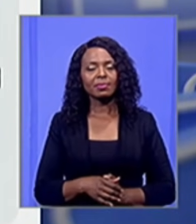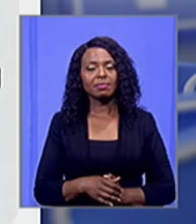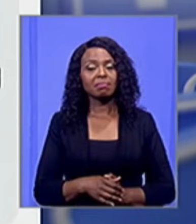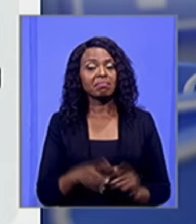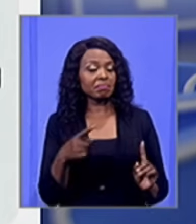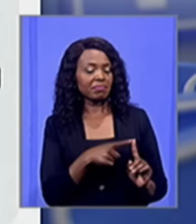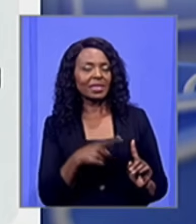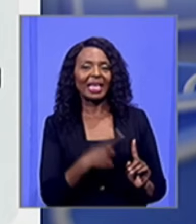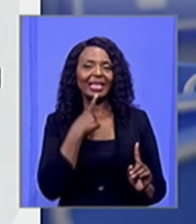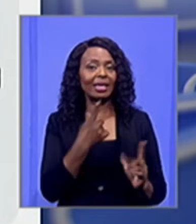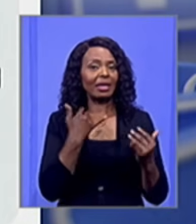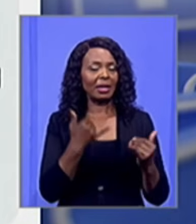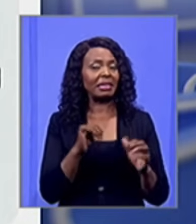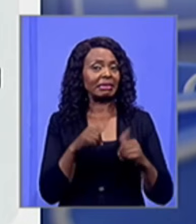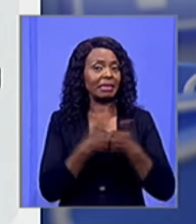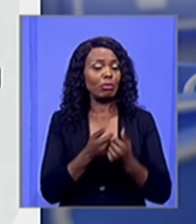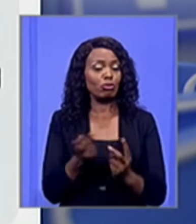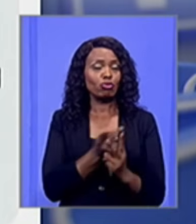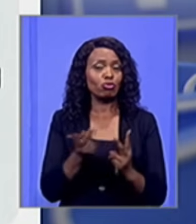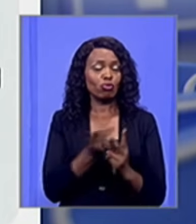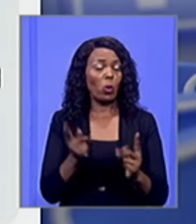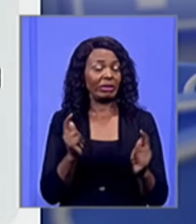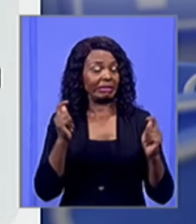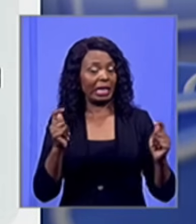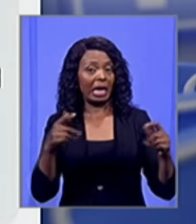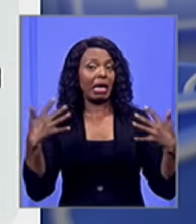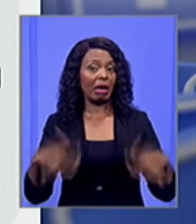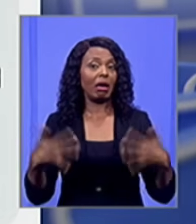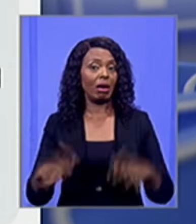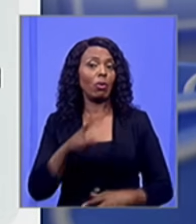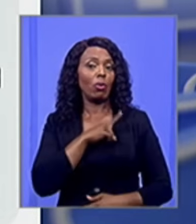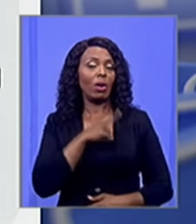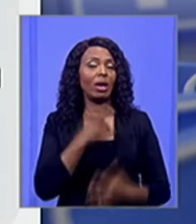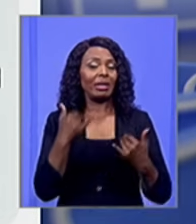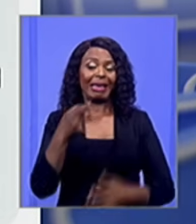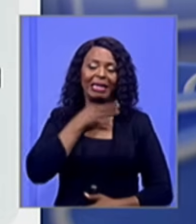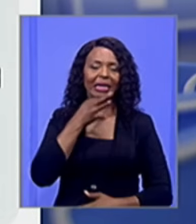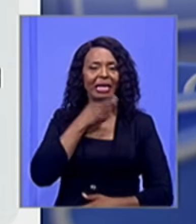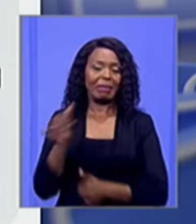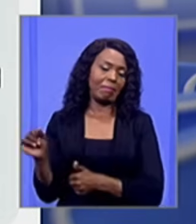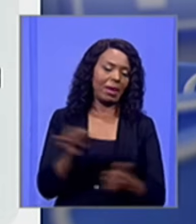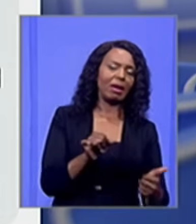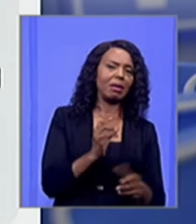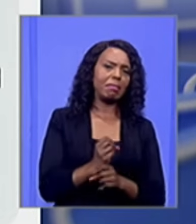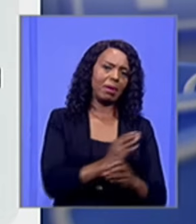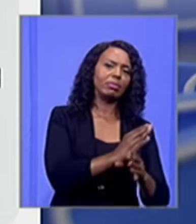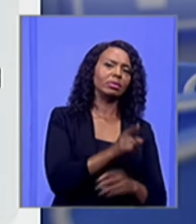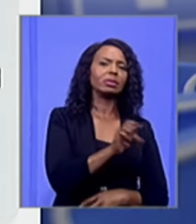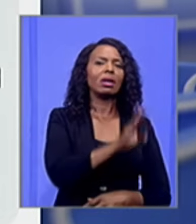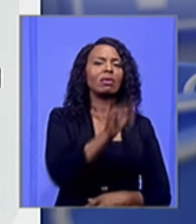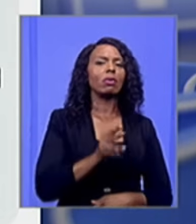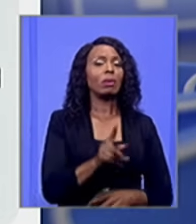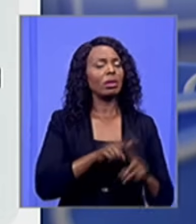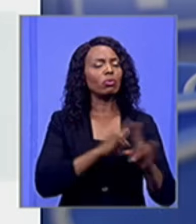Ntshepara Ngox o re dipapadi tsena ka bobedi e tlo ba tse matla hobane England e tlo batla ho iphetetsa wa Afrika Borwa empa re tlo